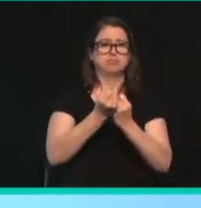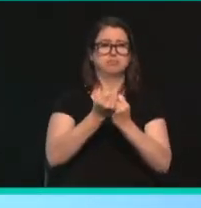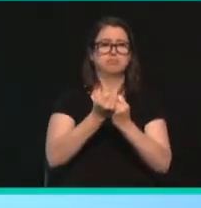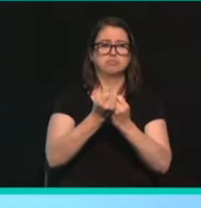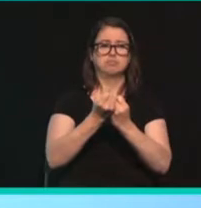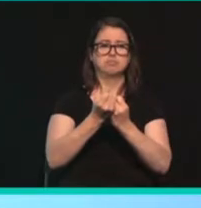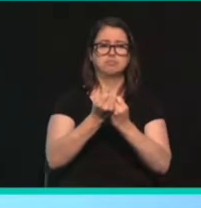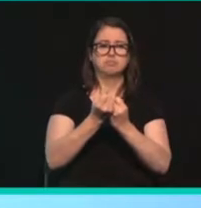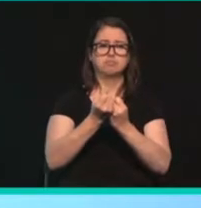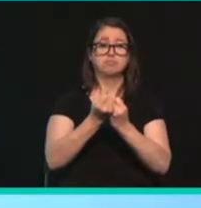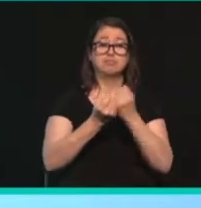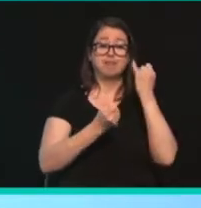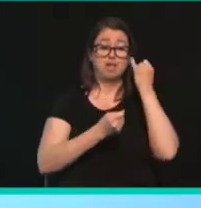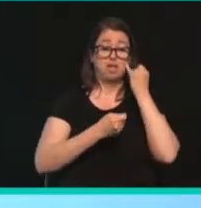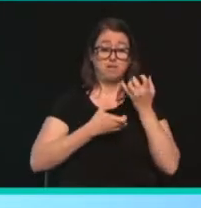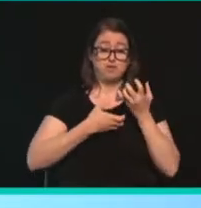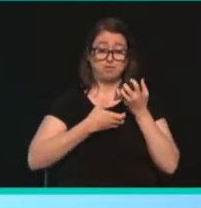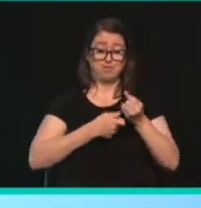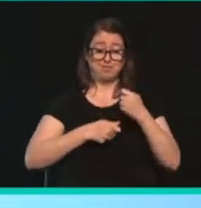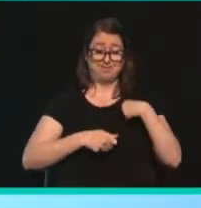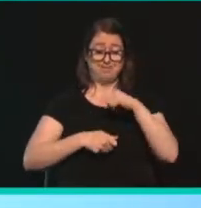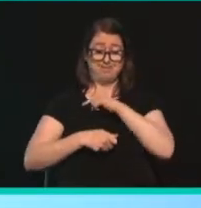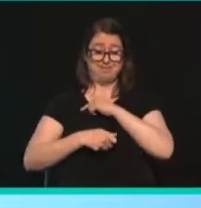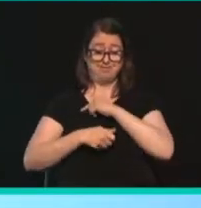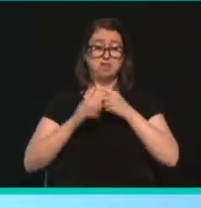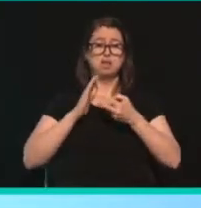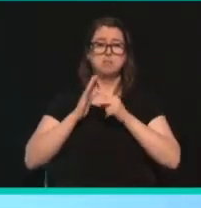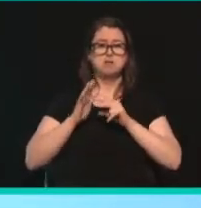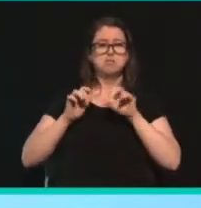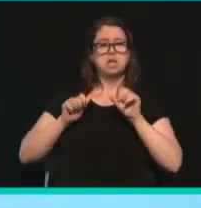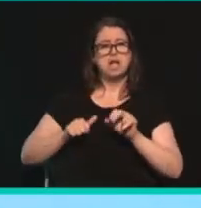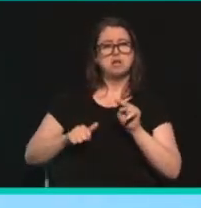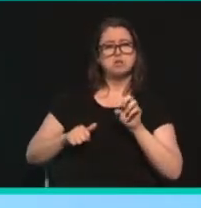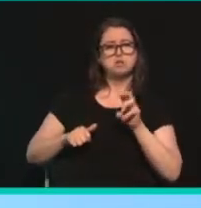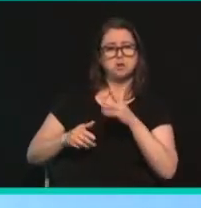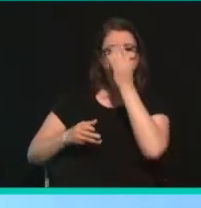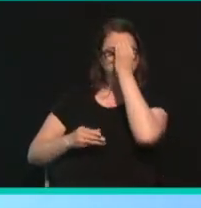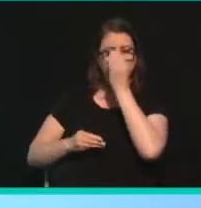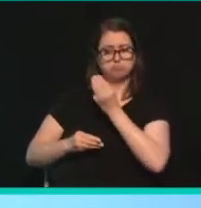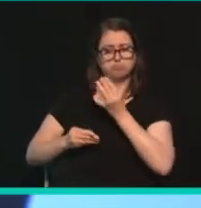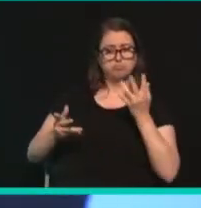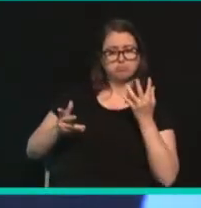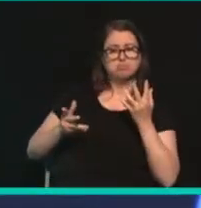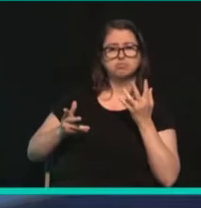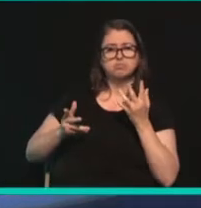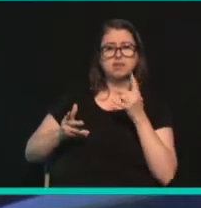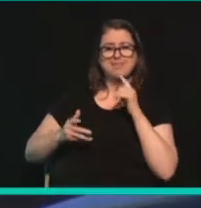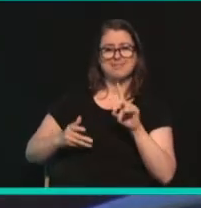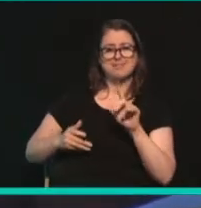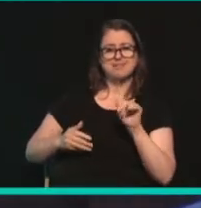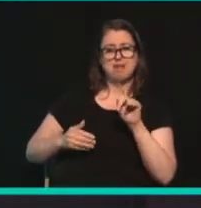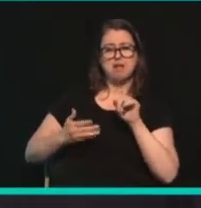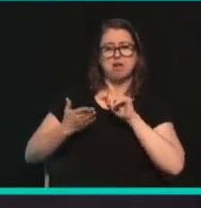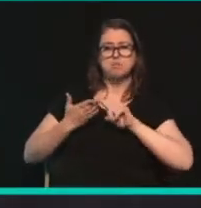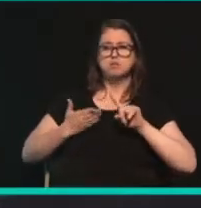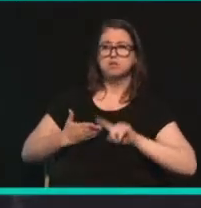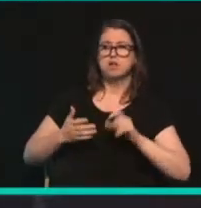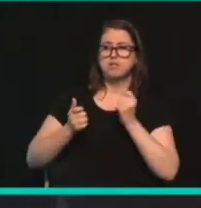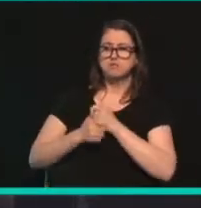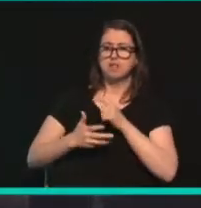are trusted, we can then create the news through the insights we gain from the data and the research that we